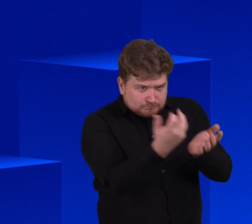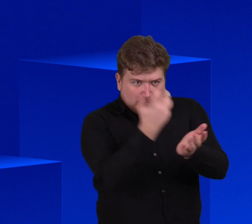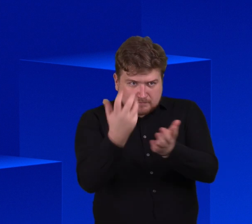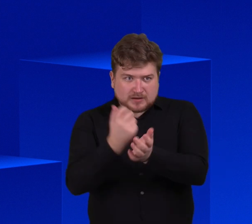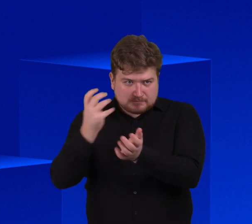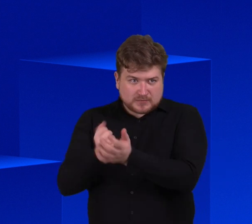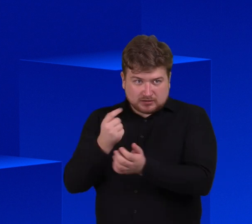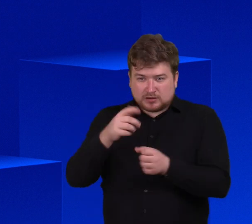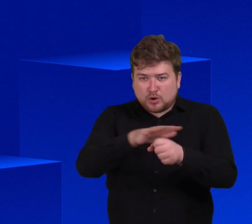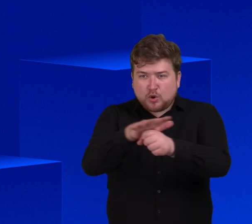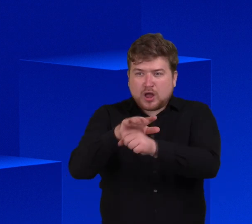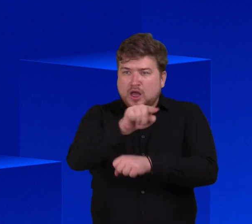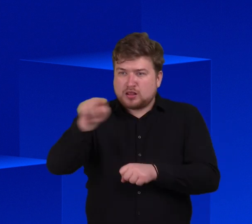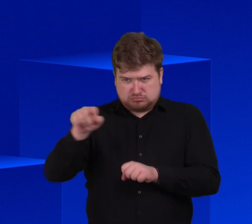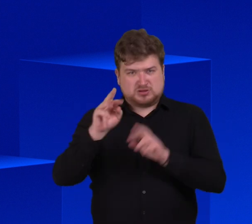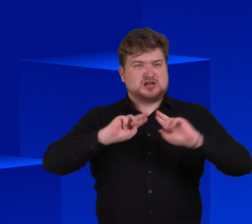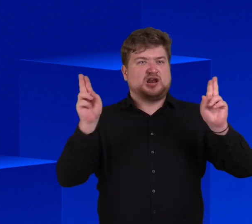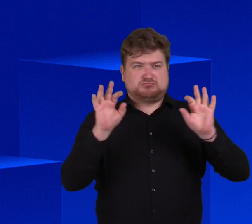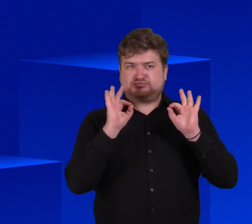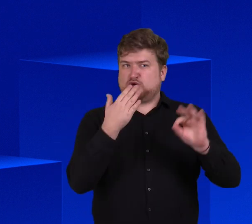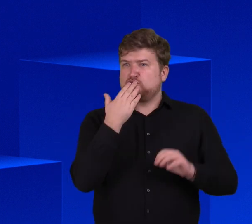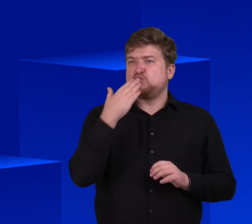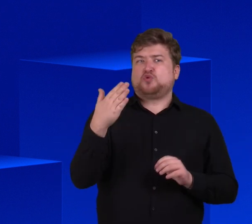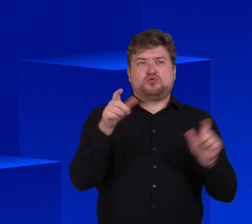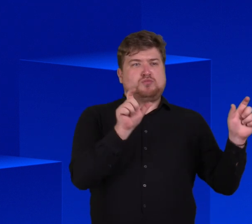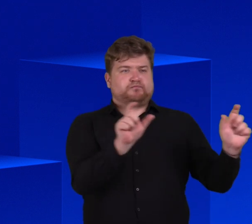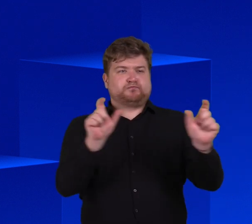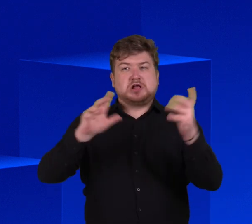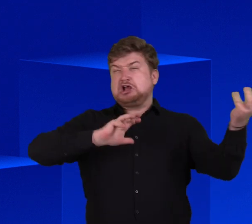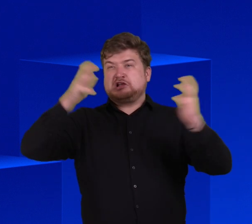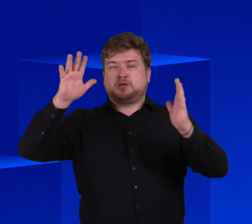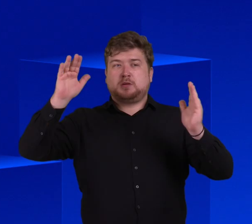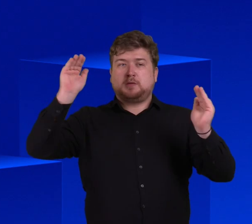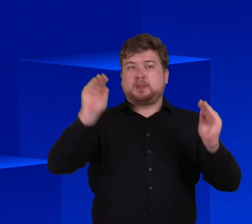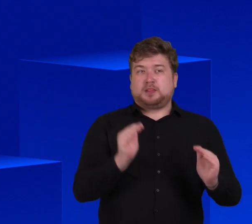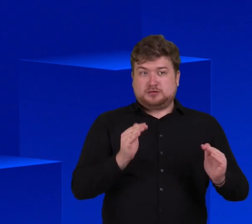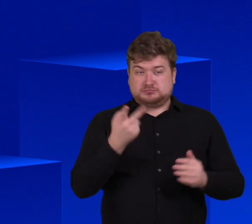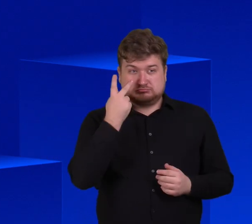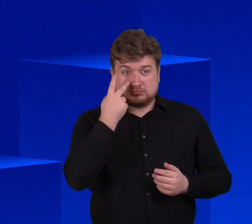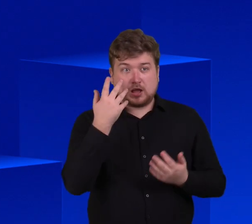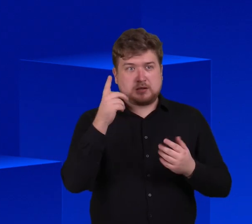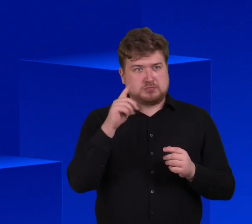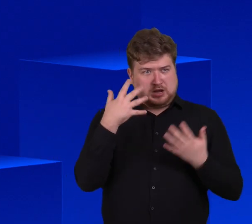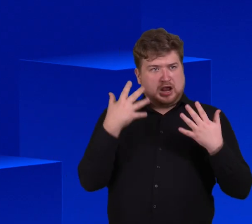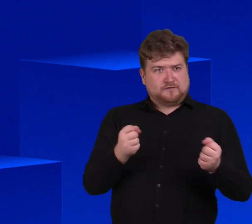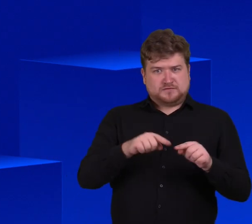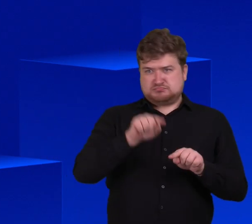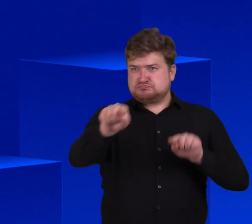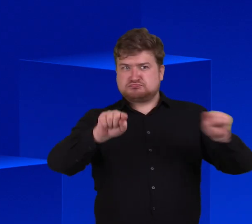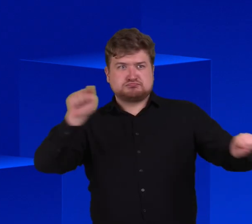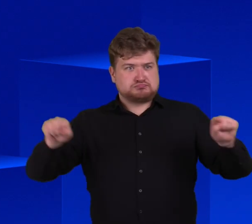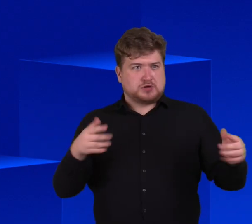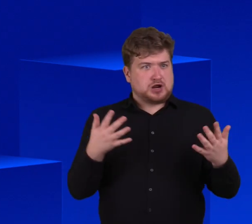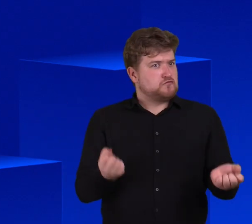areas, there is a number of quotas that we could use for the purpose of improving the